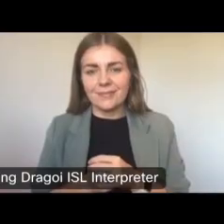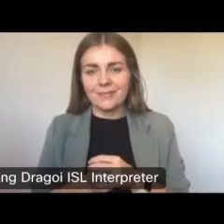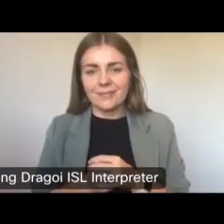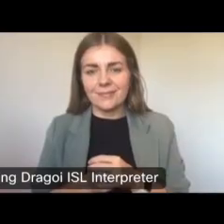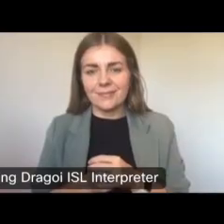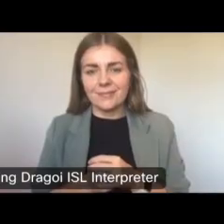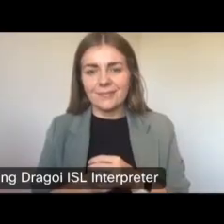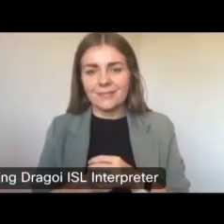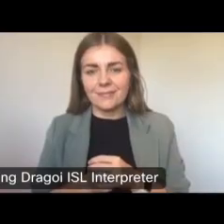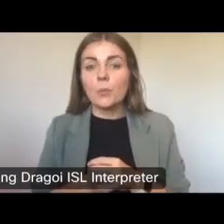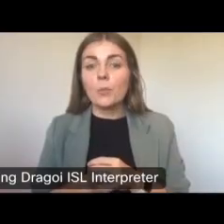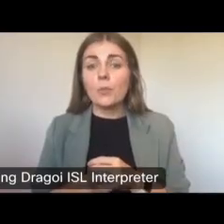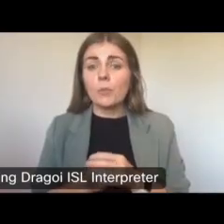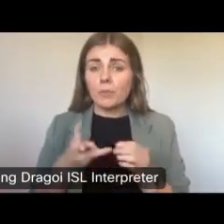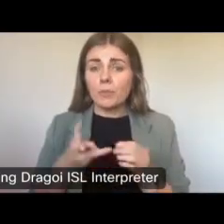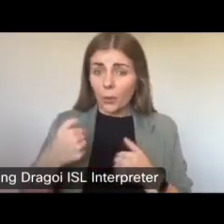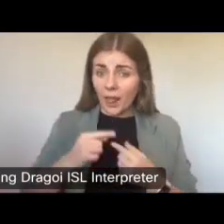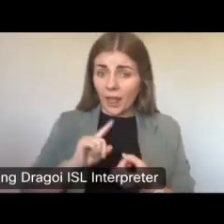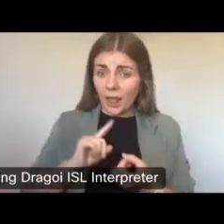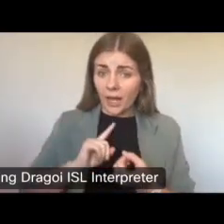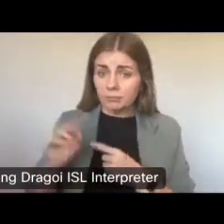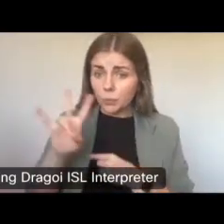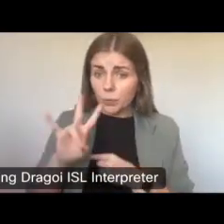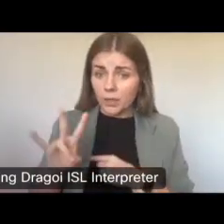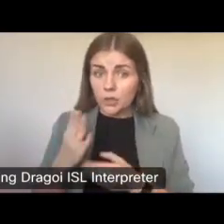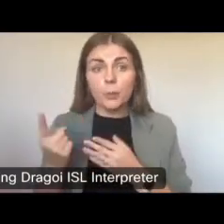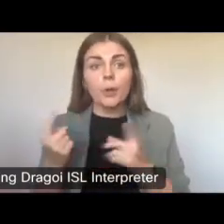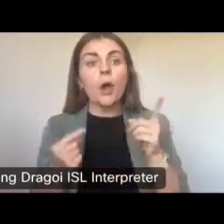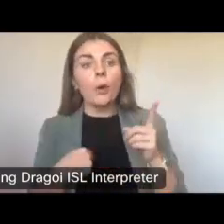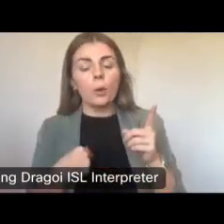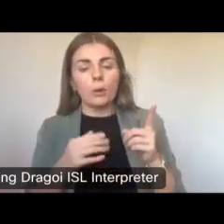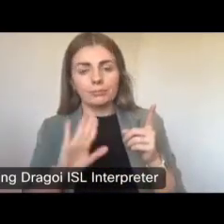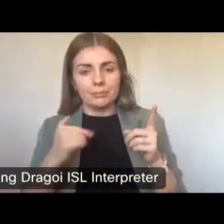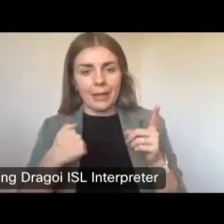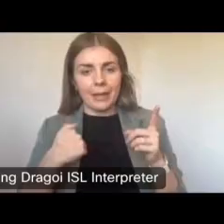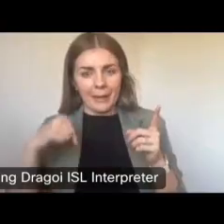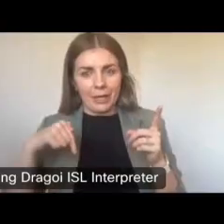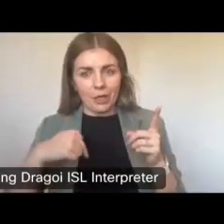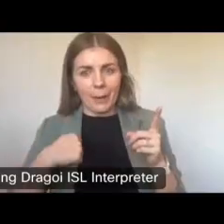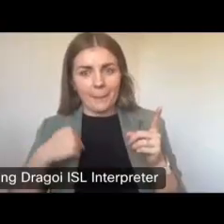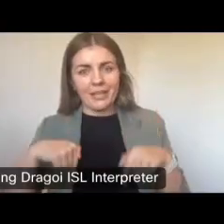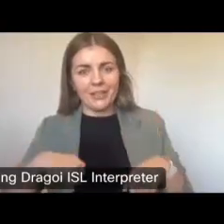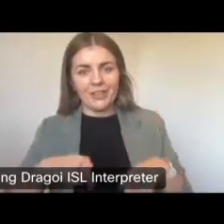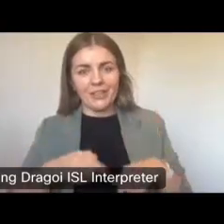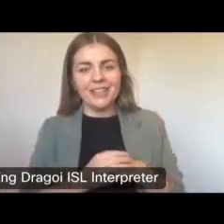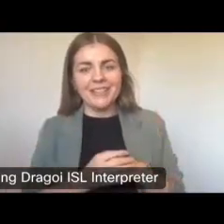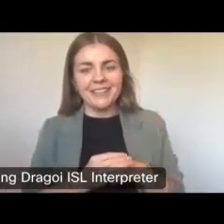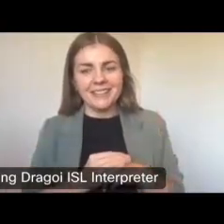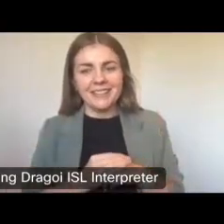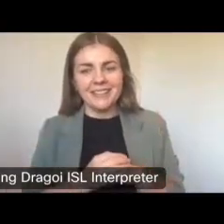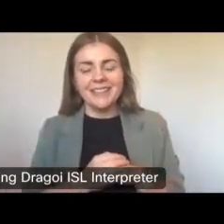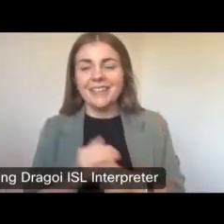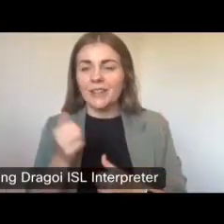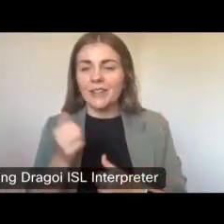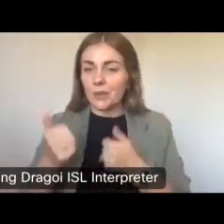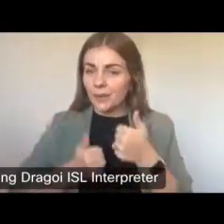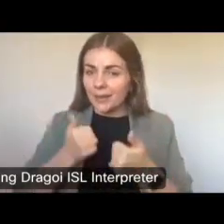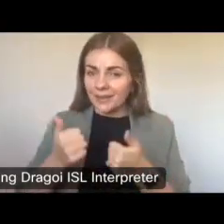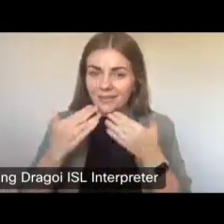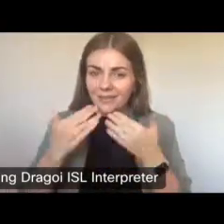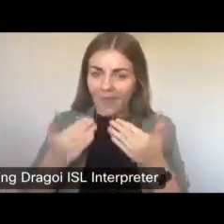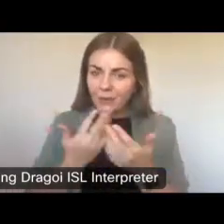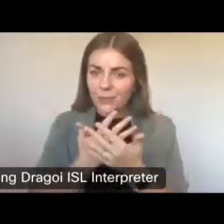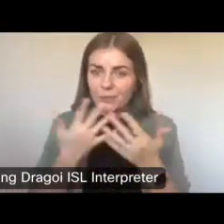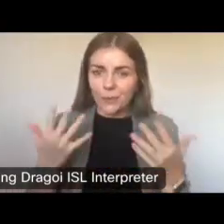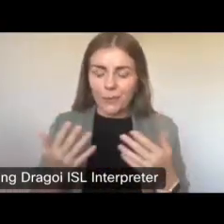Does someone, will I answer the questions, or is someone going to? Hey, Austin, I'm here. I'm here in the wings. Well done. Thank you so much. That was a